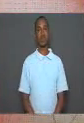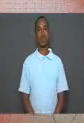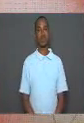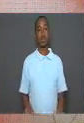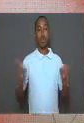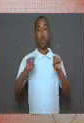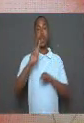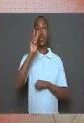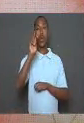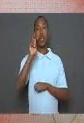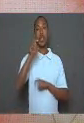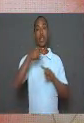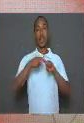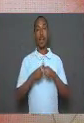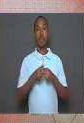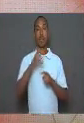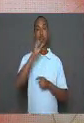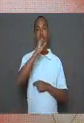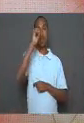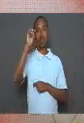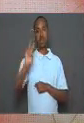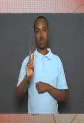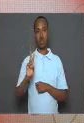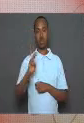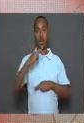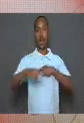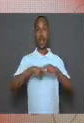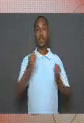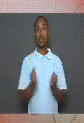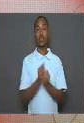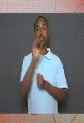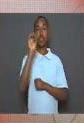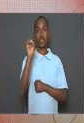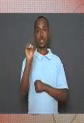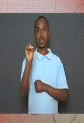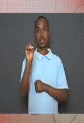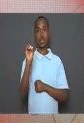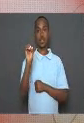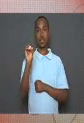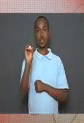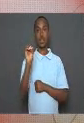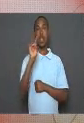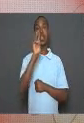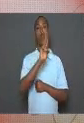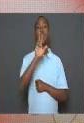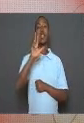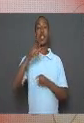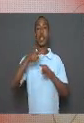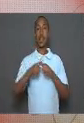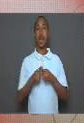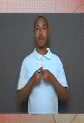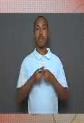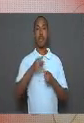When 20 grams of sulfur dioxide reacts with oxygen, 23 grams